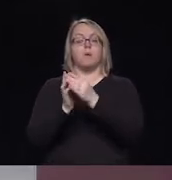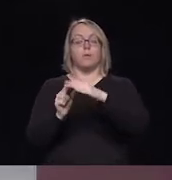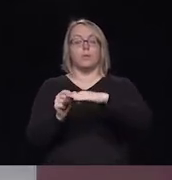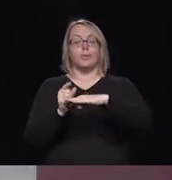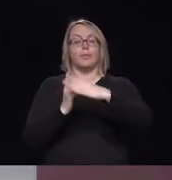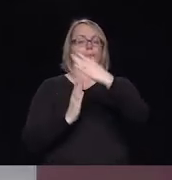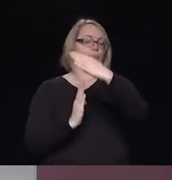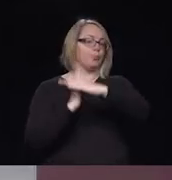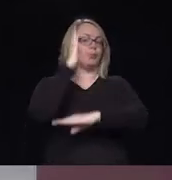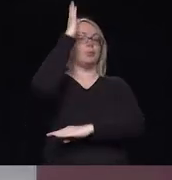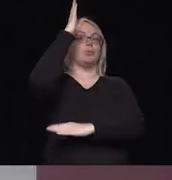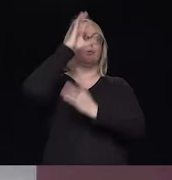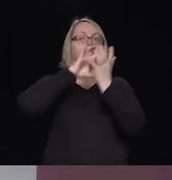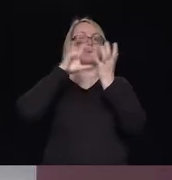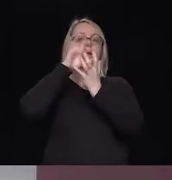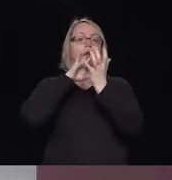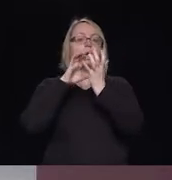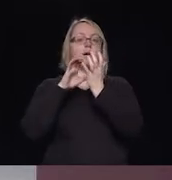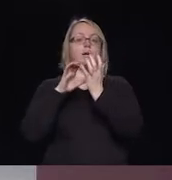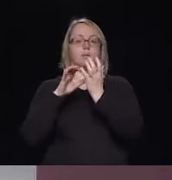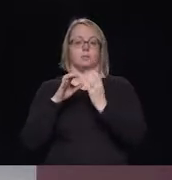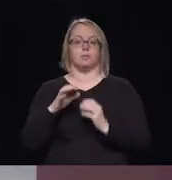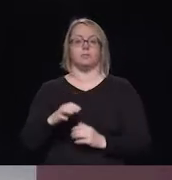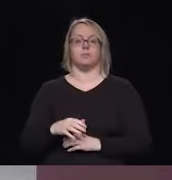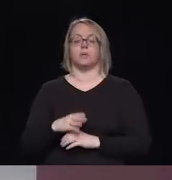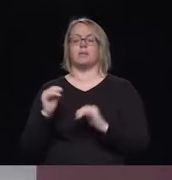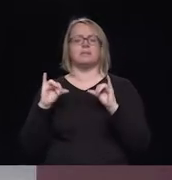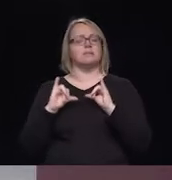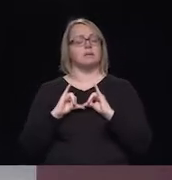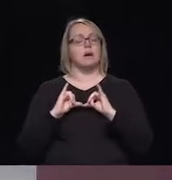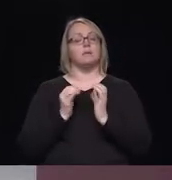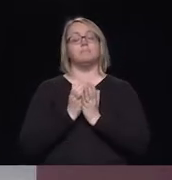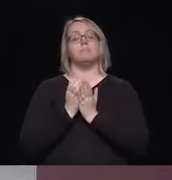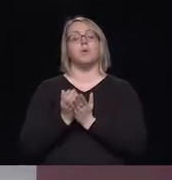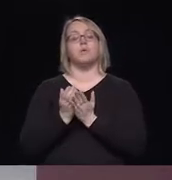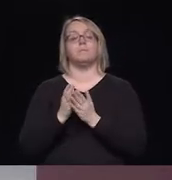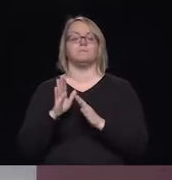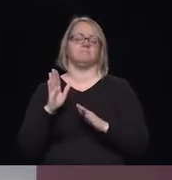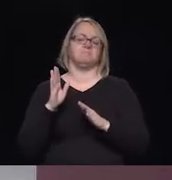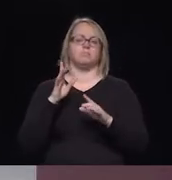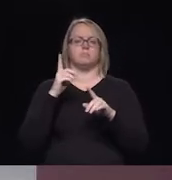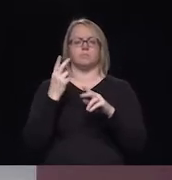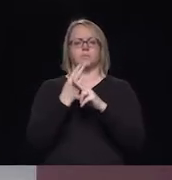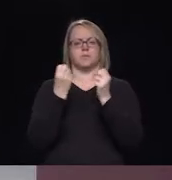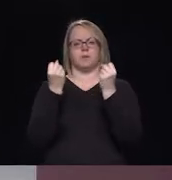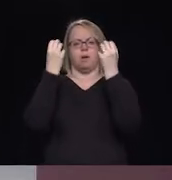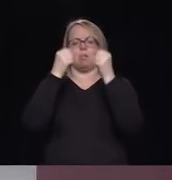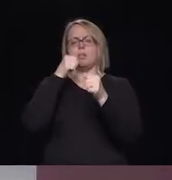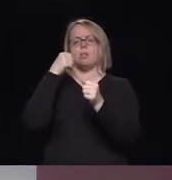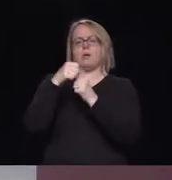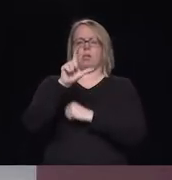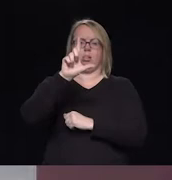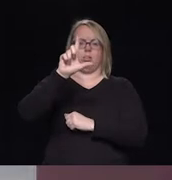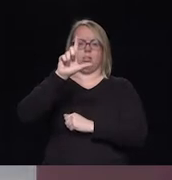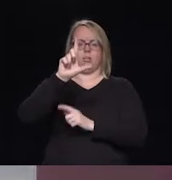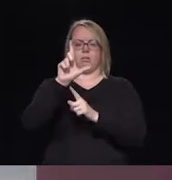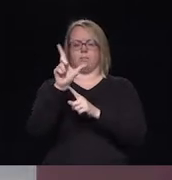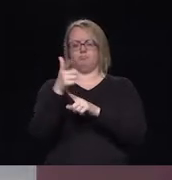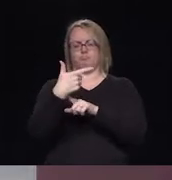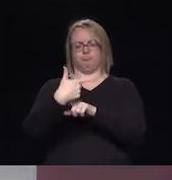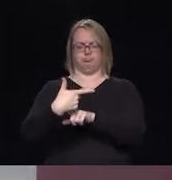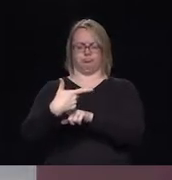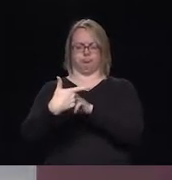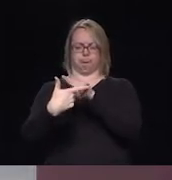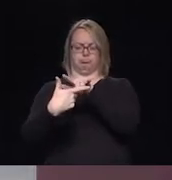light green section here. And it's only going to be about this wide. Make the letter L with your hands.